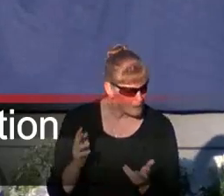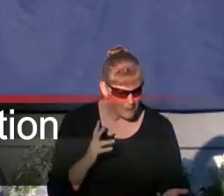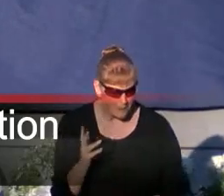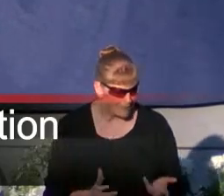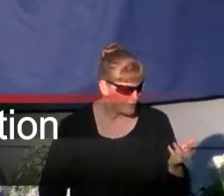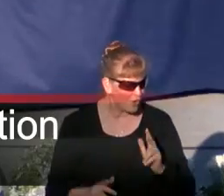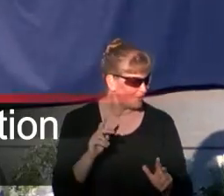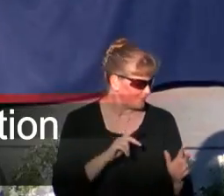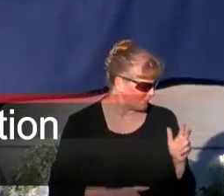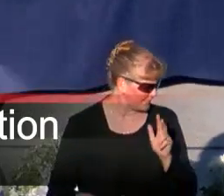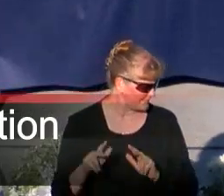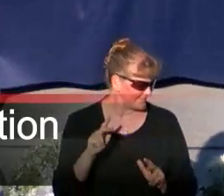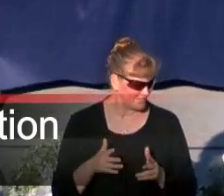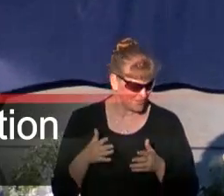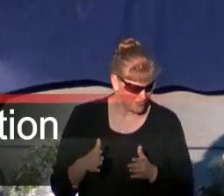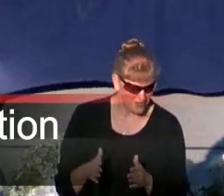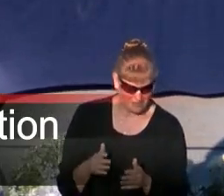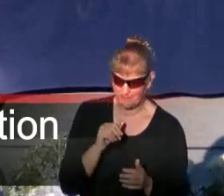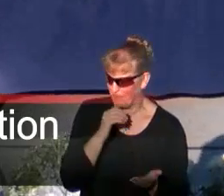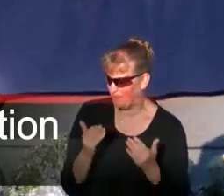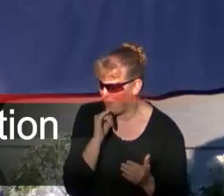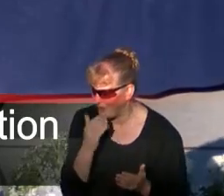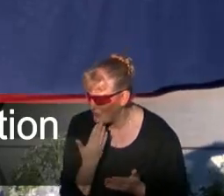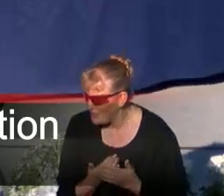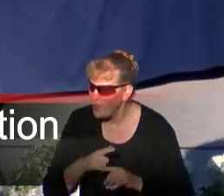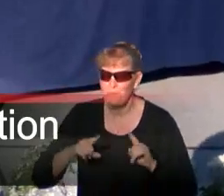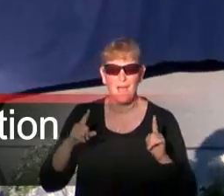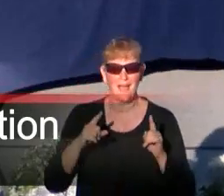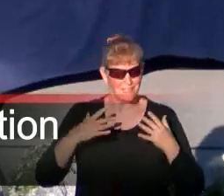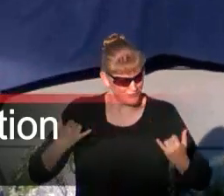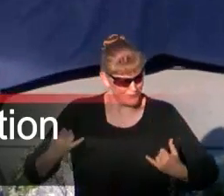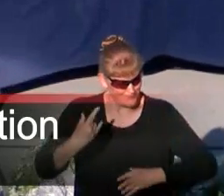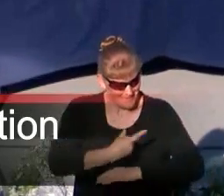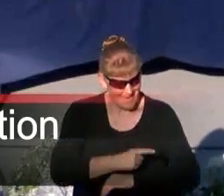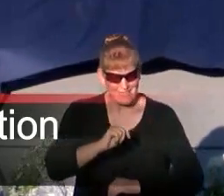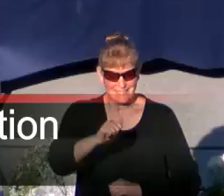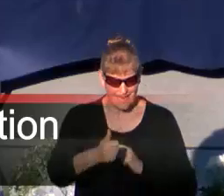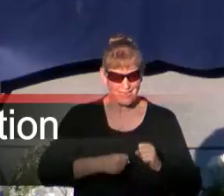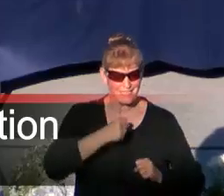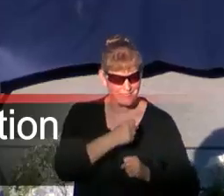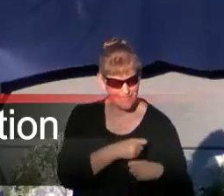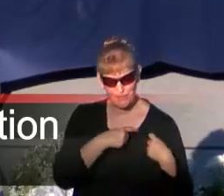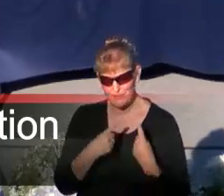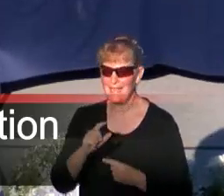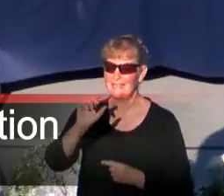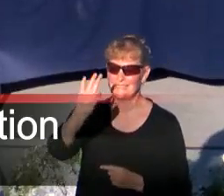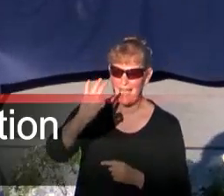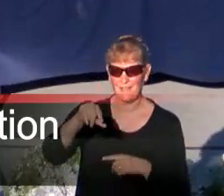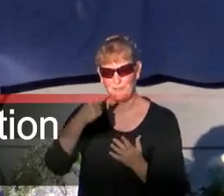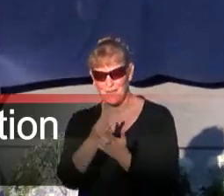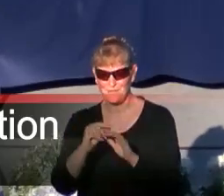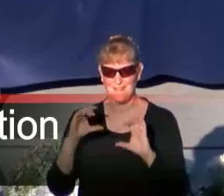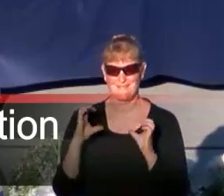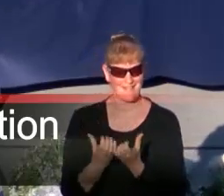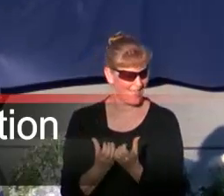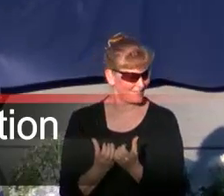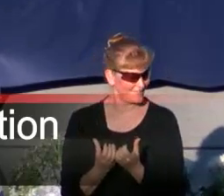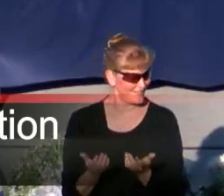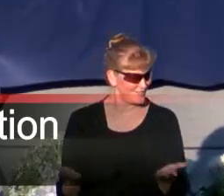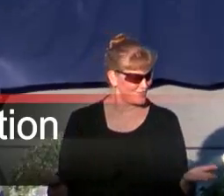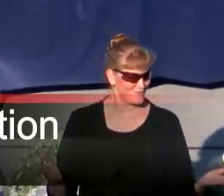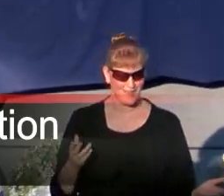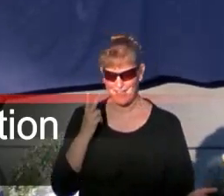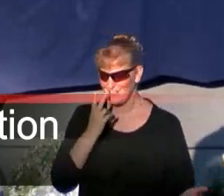sign. But for today, Chiawana's 10th year and 9th graduating class, you all